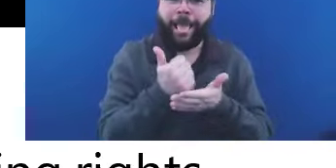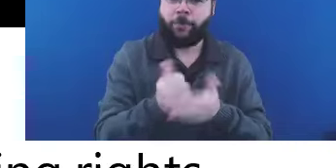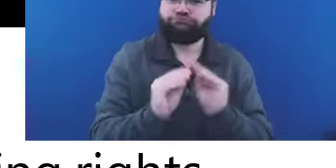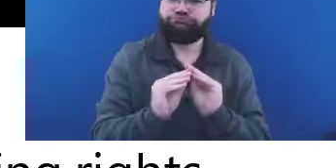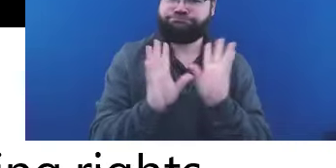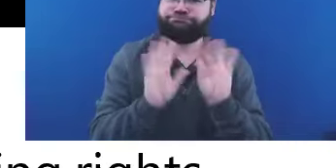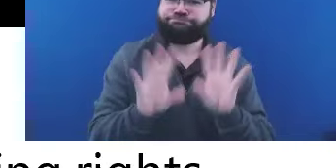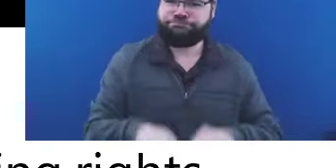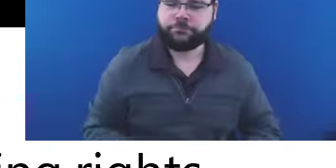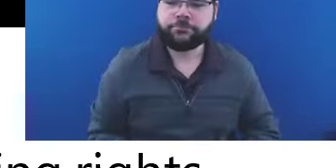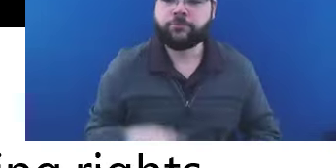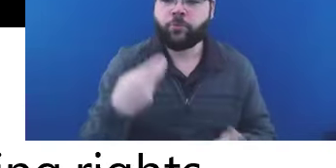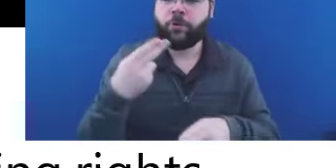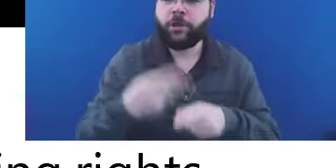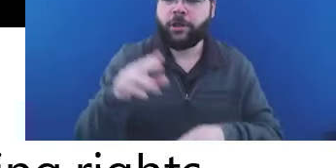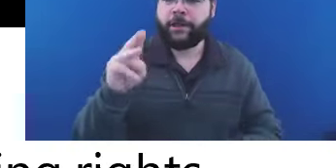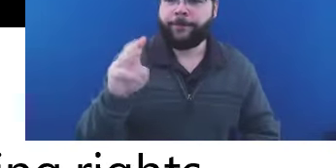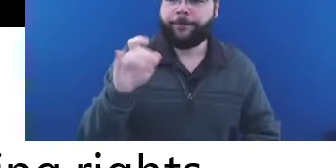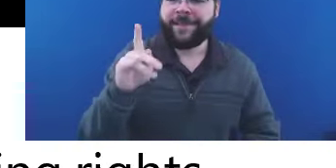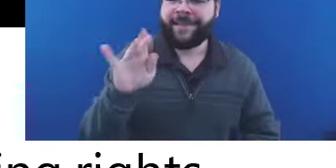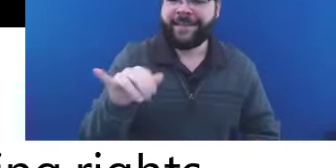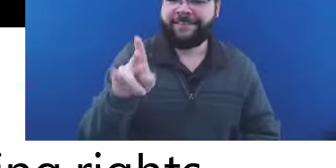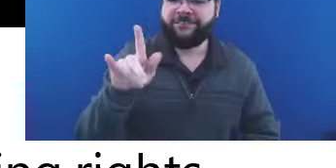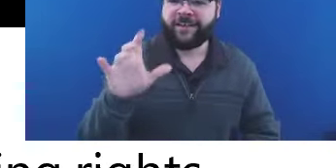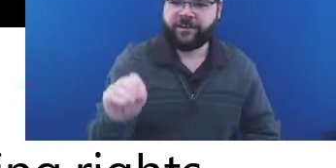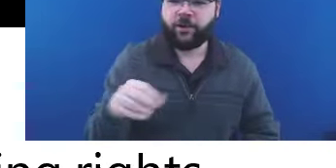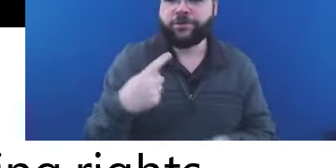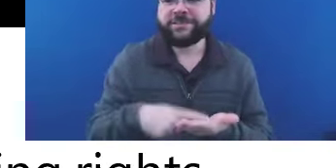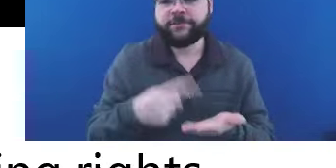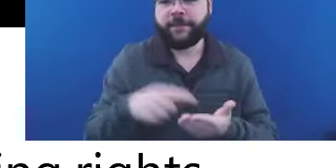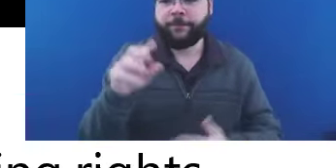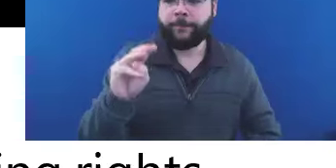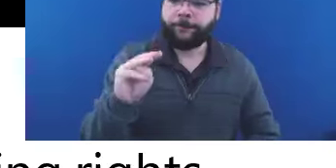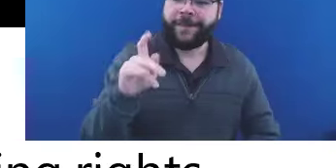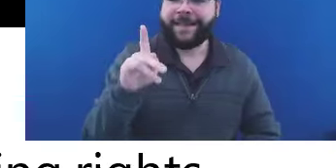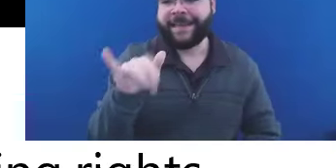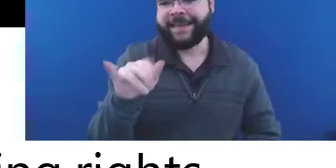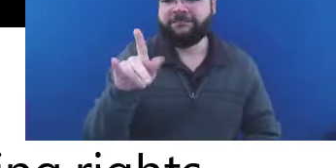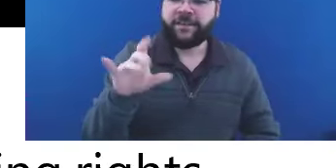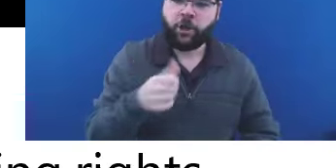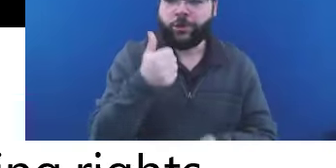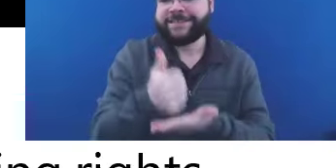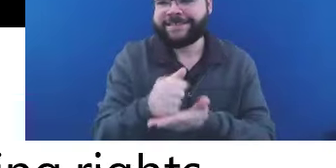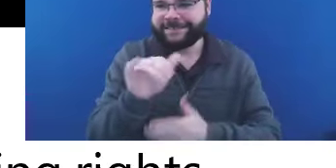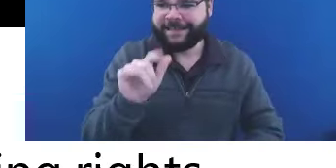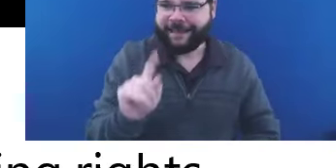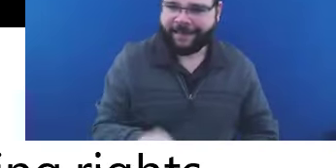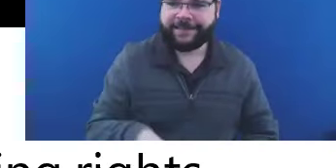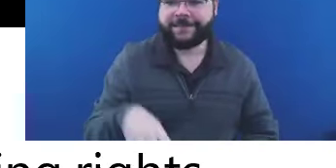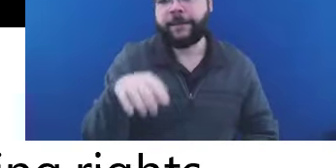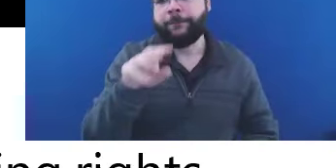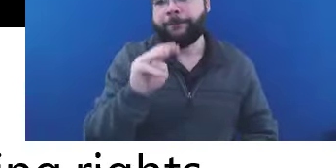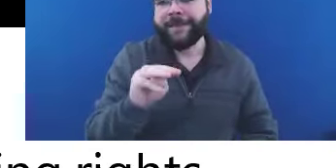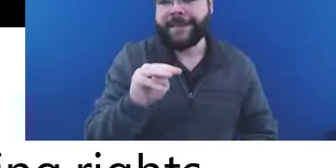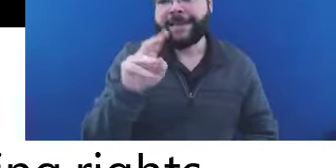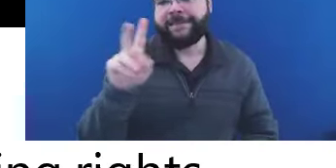We call McKinney-Vento in education sometimes just McKinney-Vento, the McKinney-Vento Assistance Act, McKinney-Vento Act,